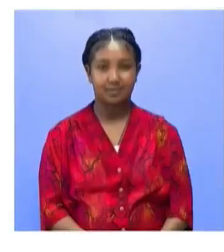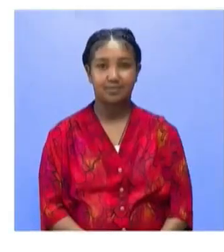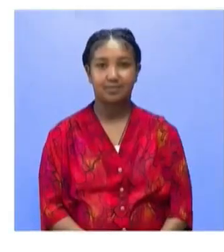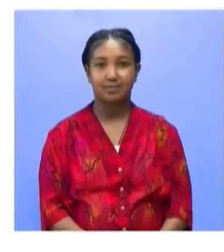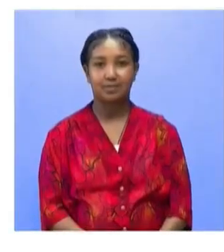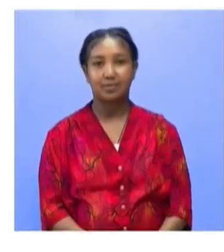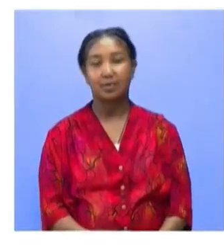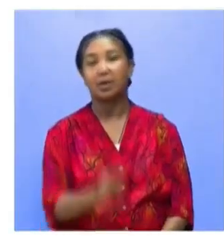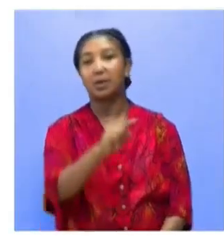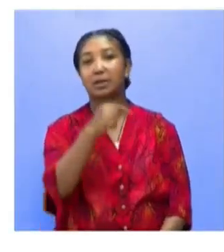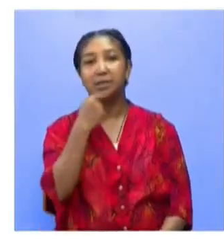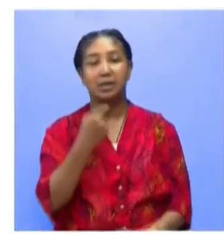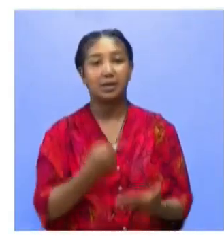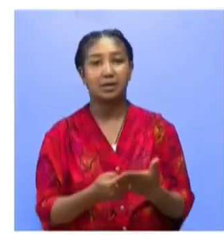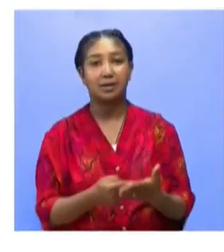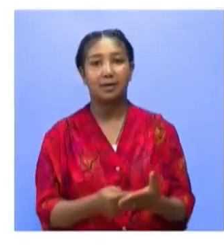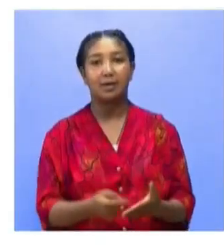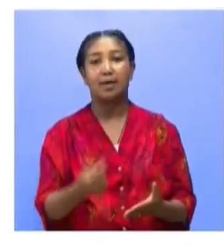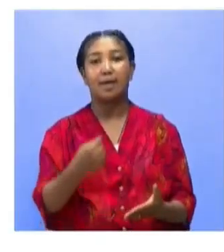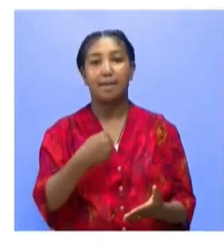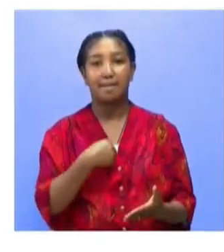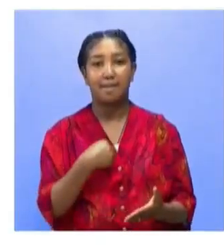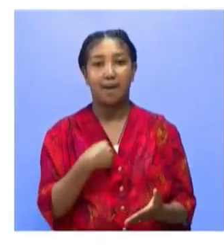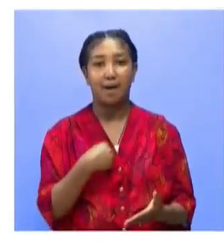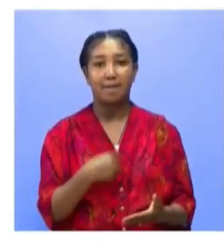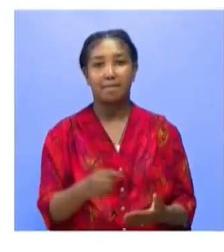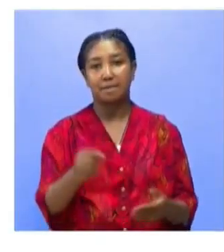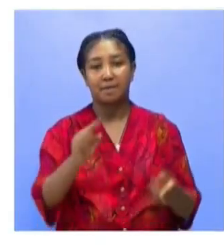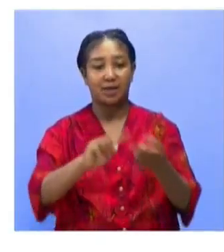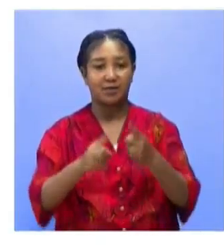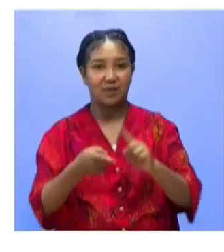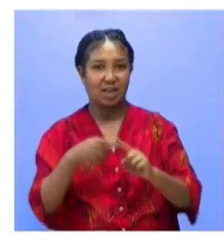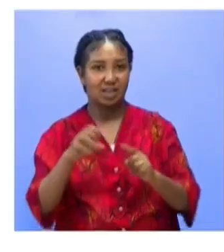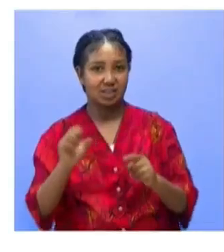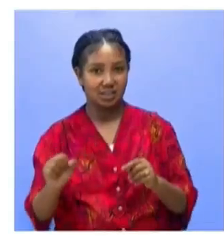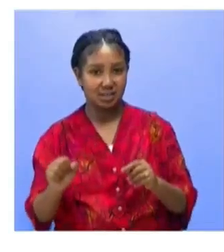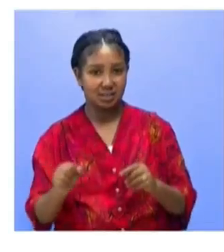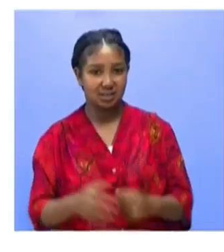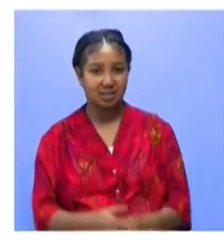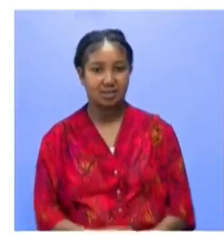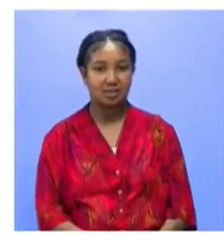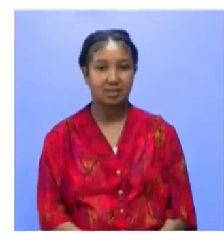Yes, you can say here, my friends